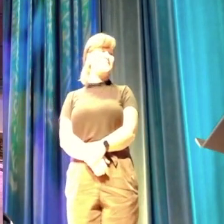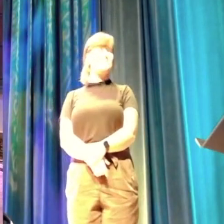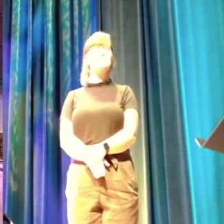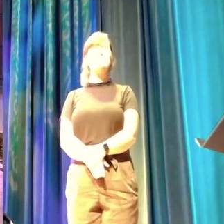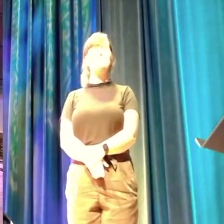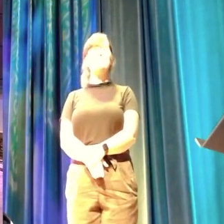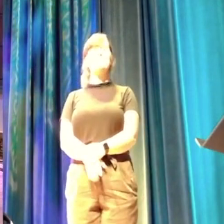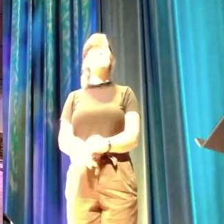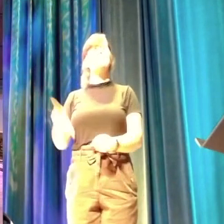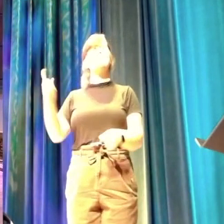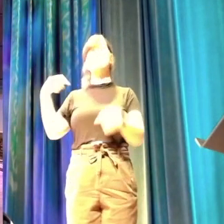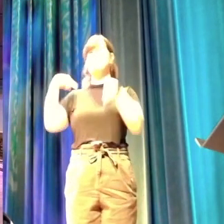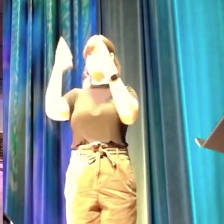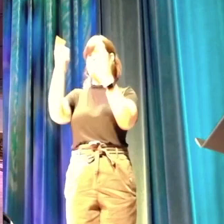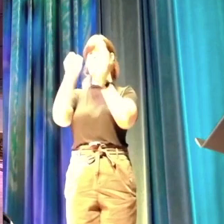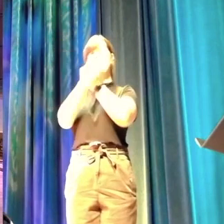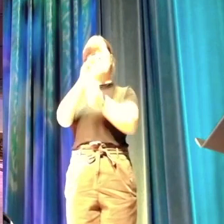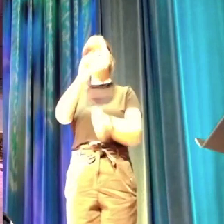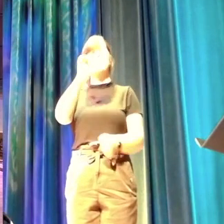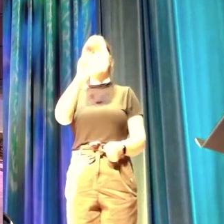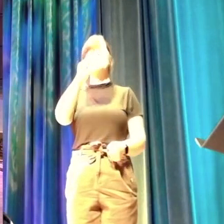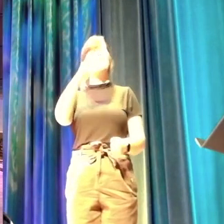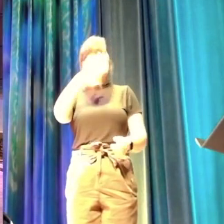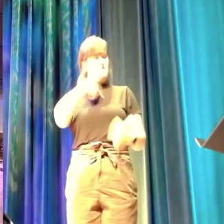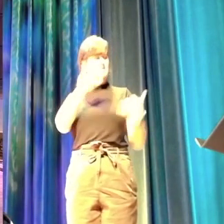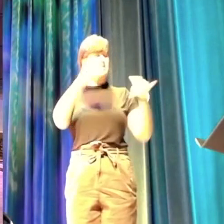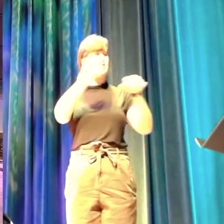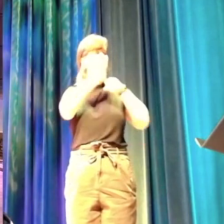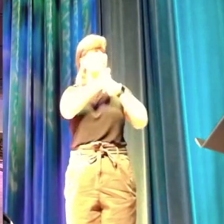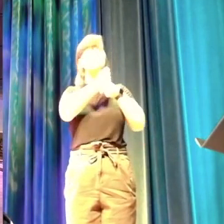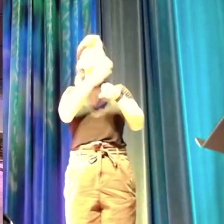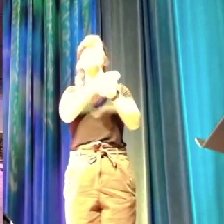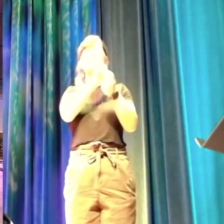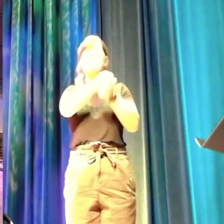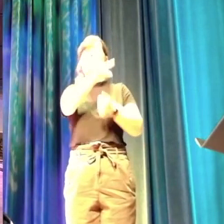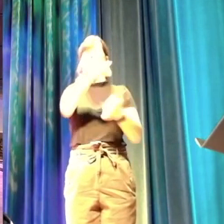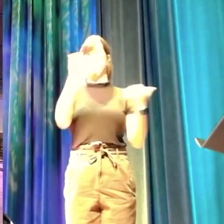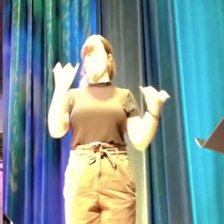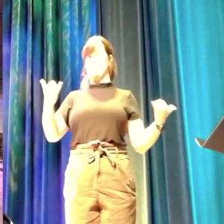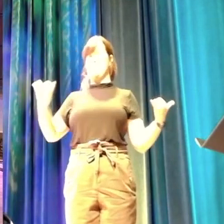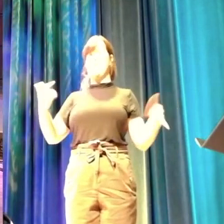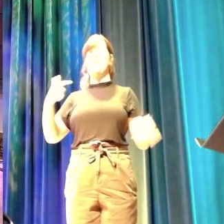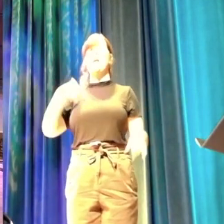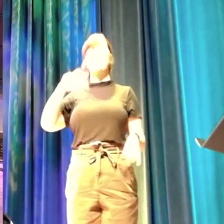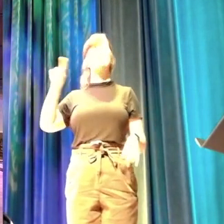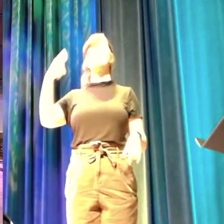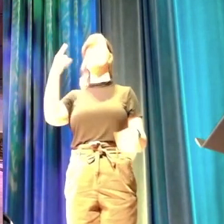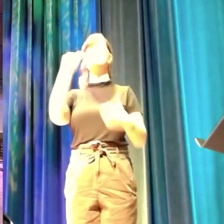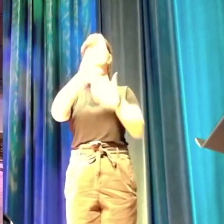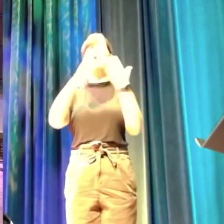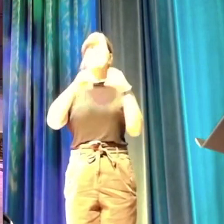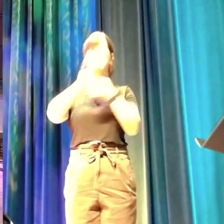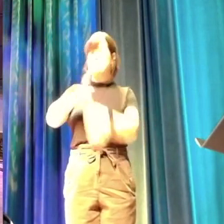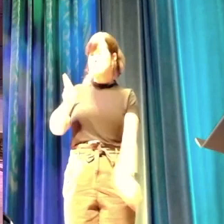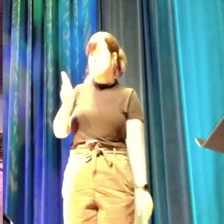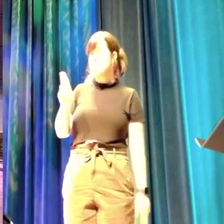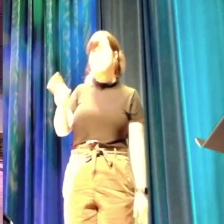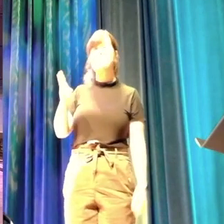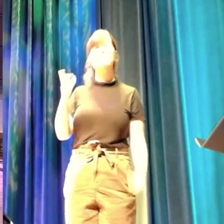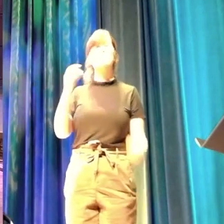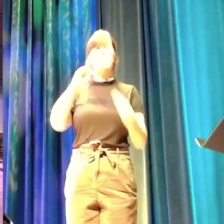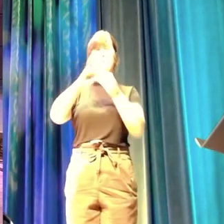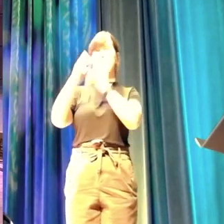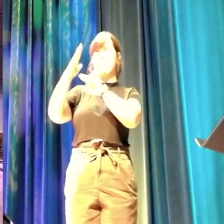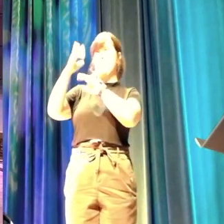I've been with Motown ever since, and I'm still making music with them to this day. I'm the first artist in history to chart number one